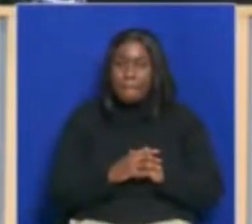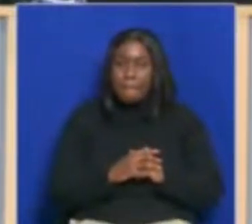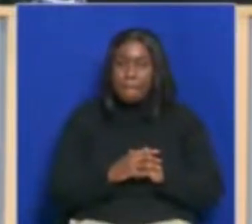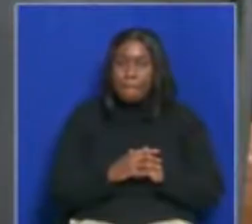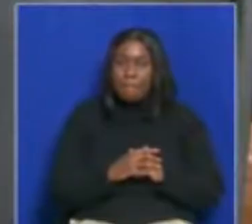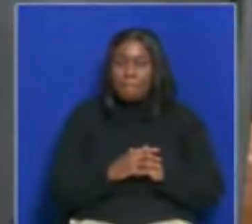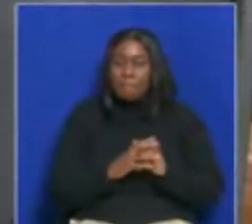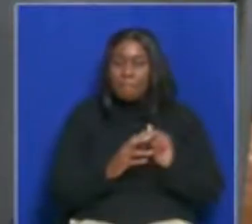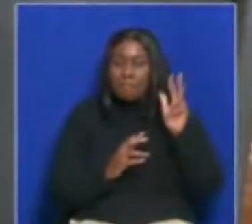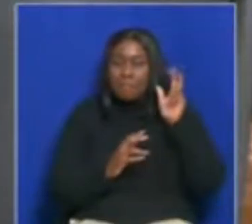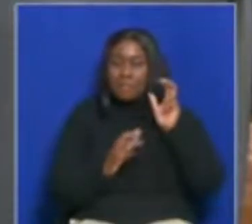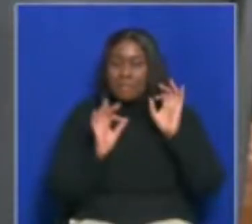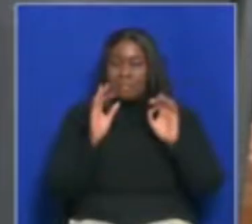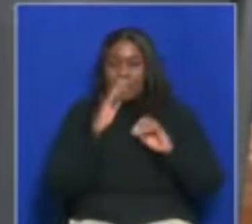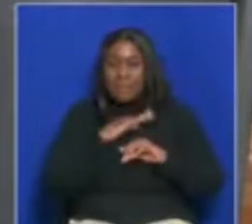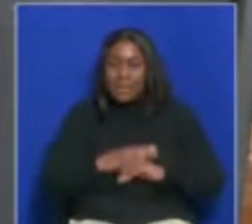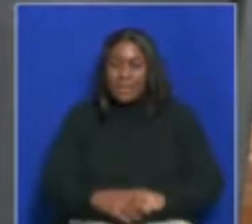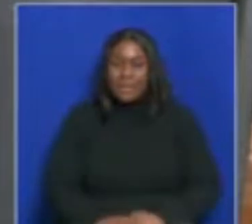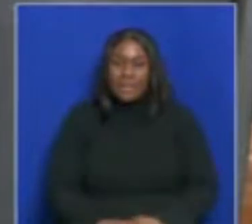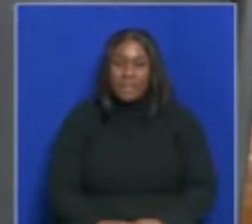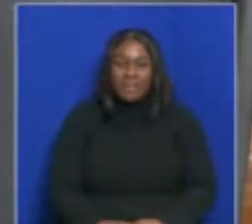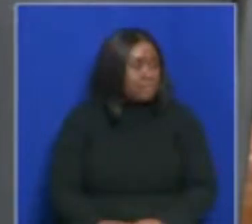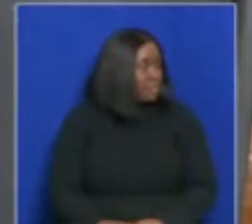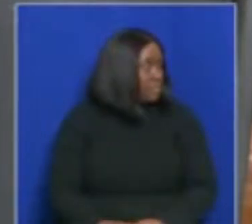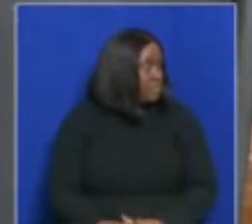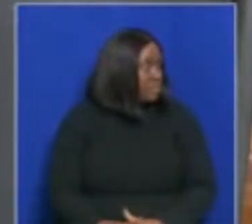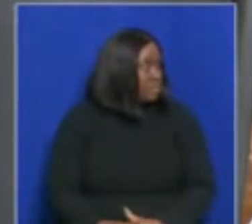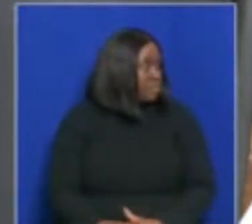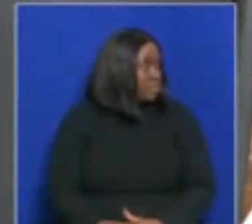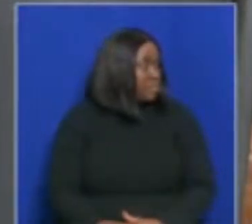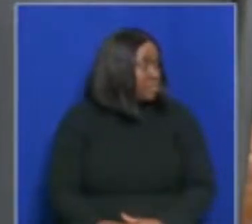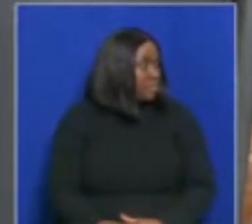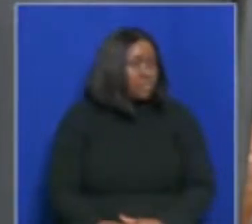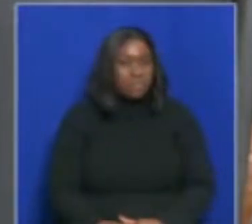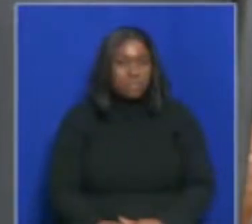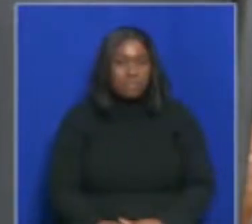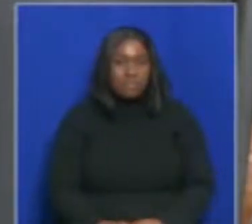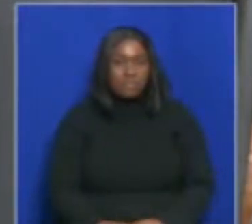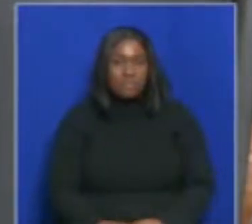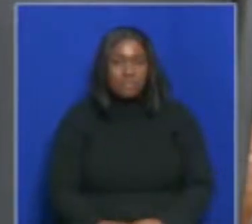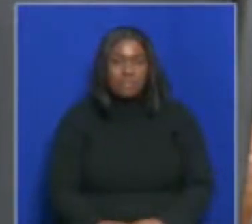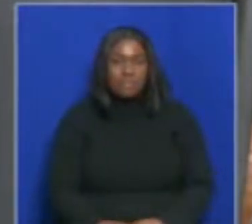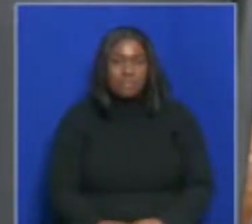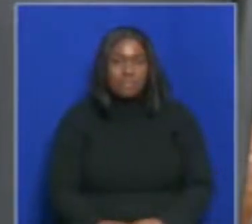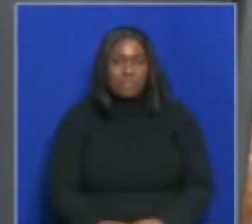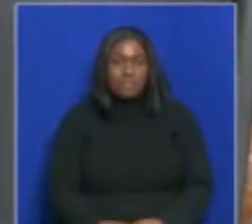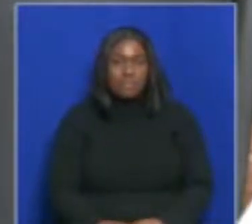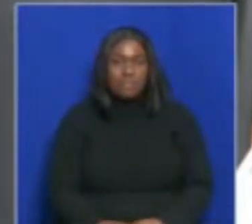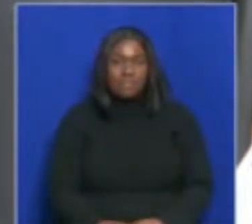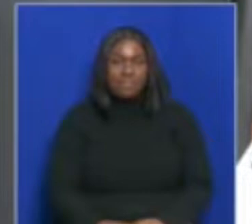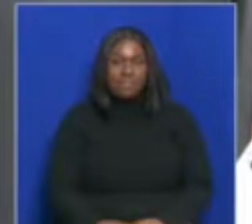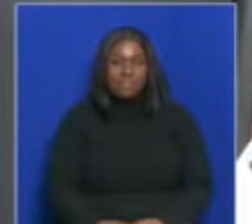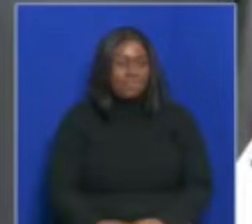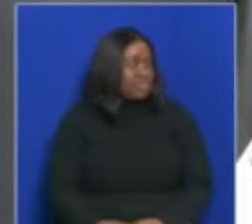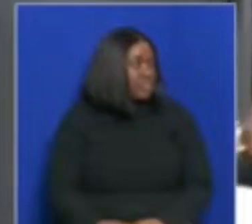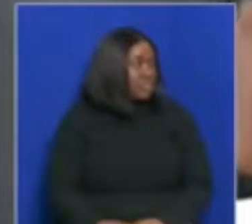1427 open because I'm going to ask you to explain with reference to 1427.